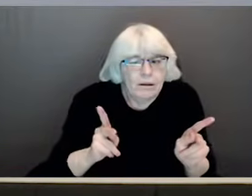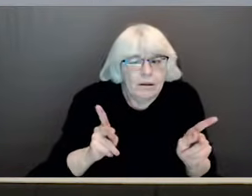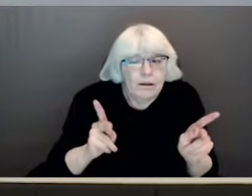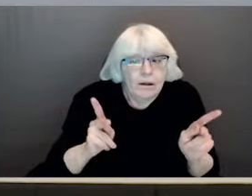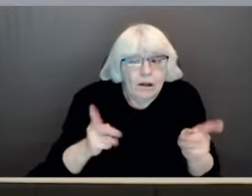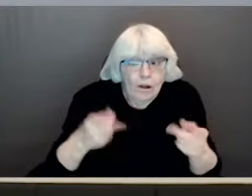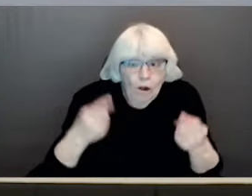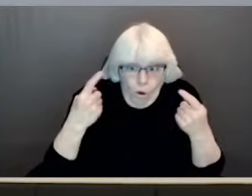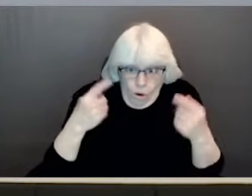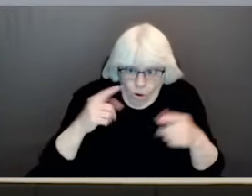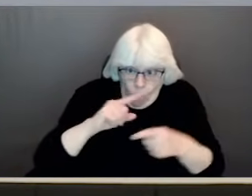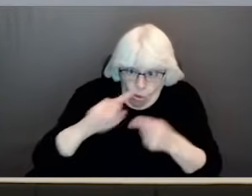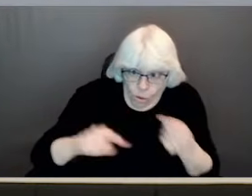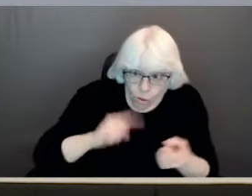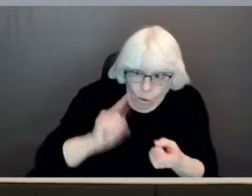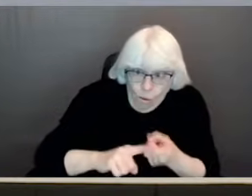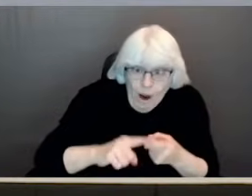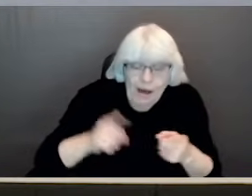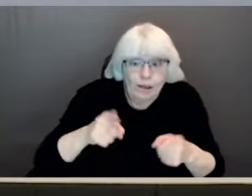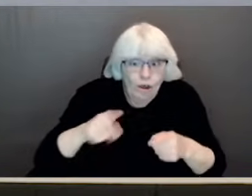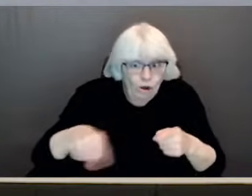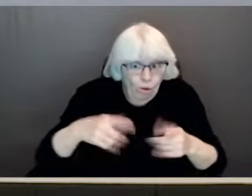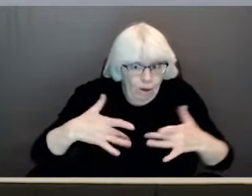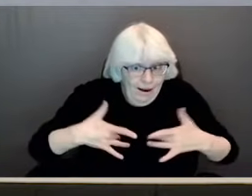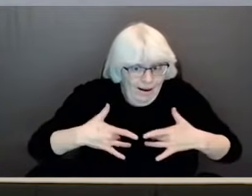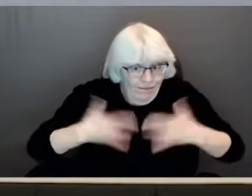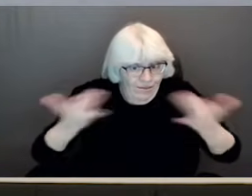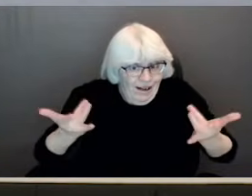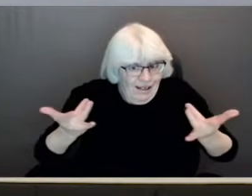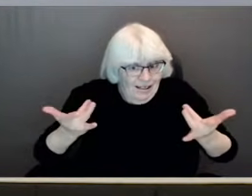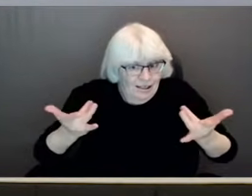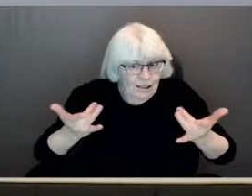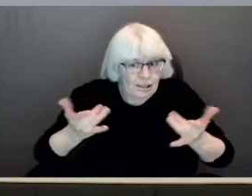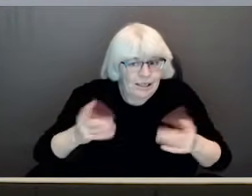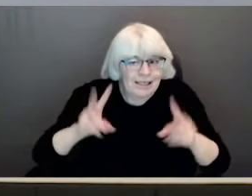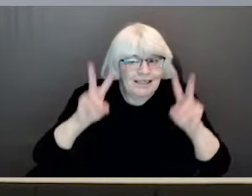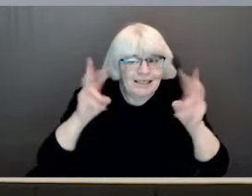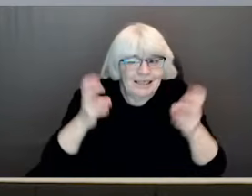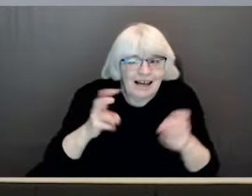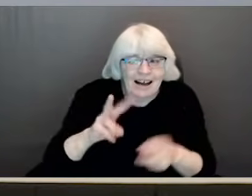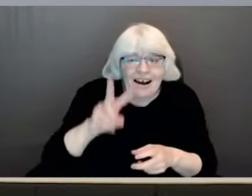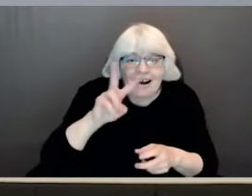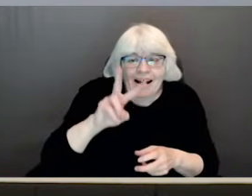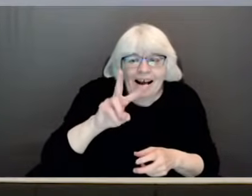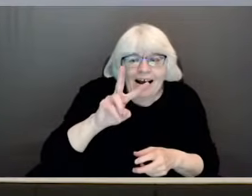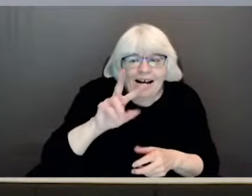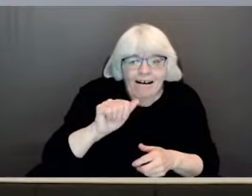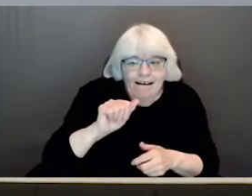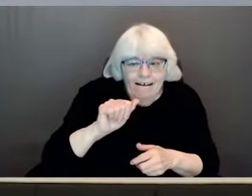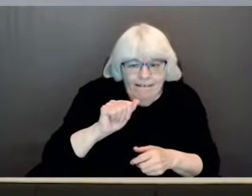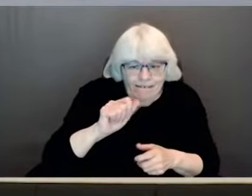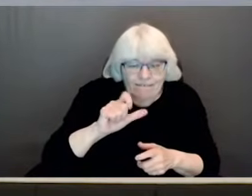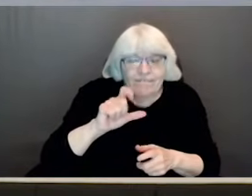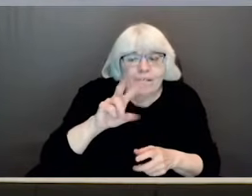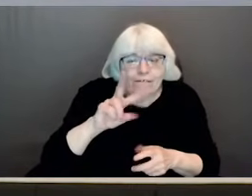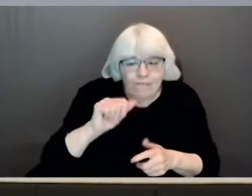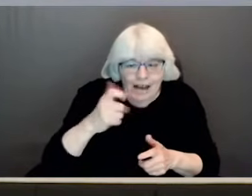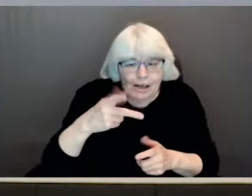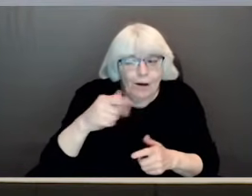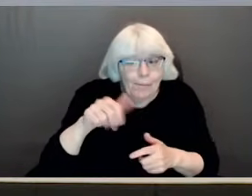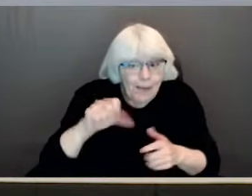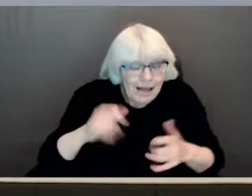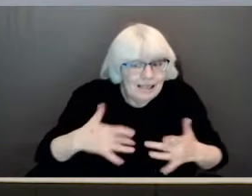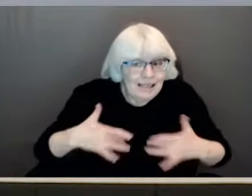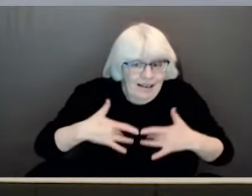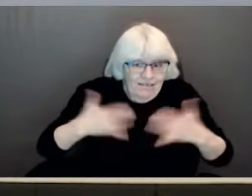However, cohorts at activities that are exempt from the VaxPass, including church services and activities